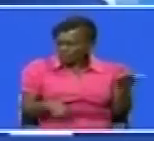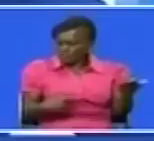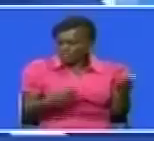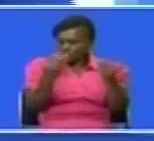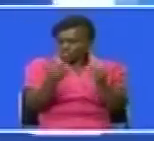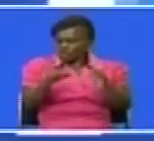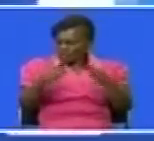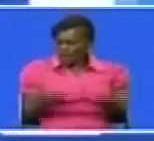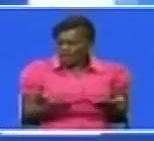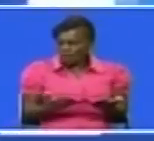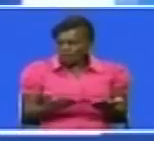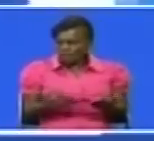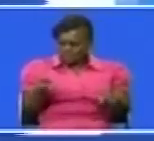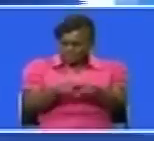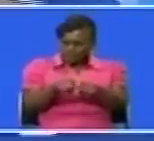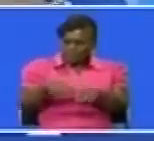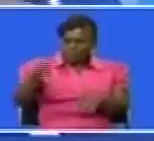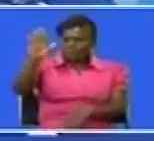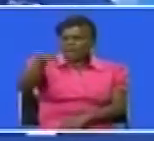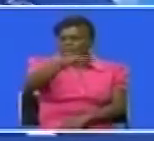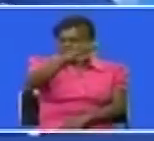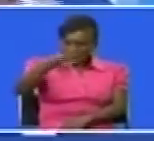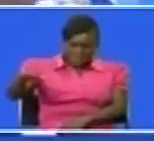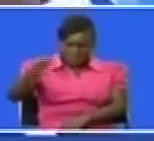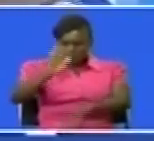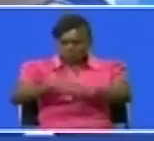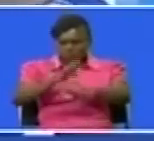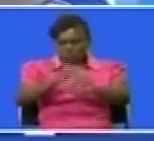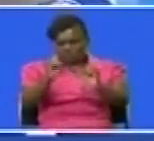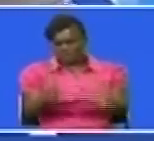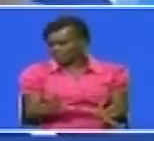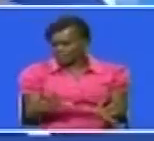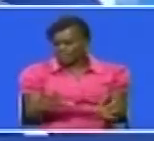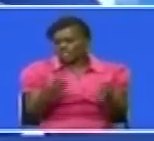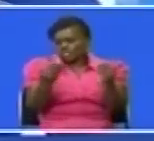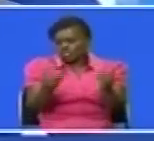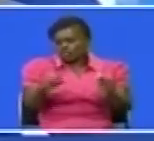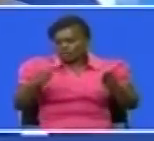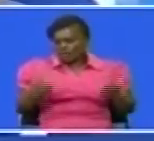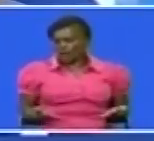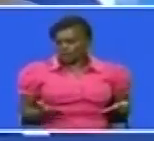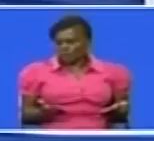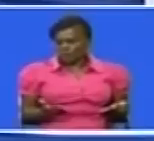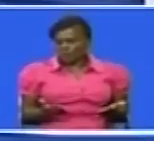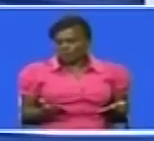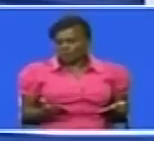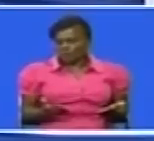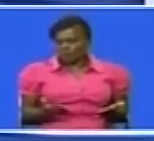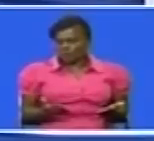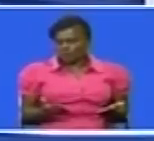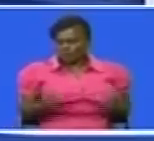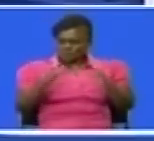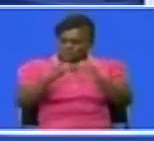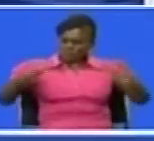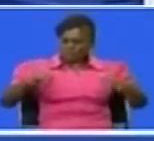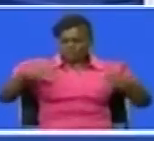things are not good, even in the National Assembly, across the political divide. So where do we go from here? Is it going our separate ways? How do